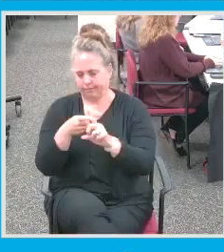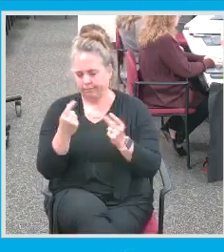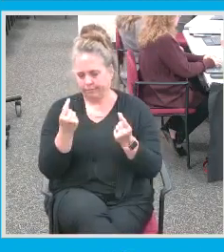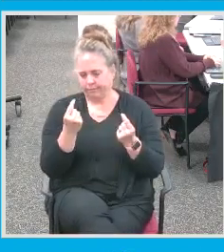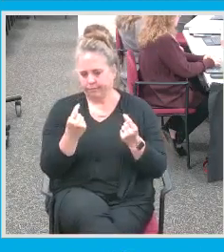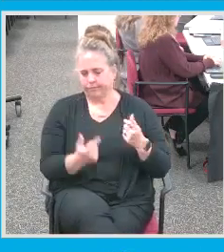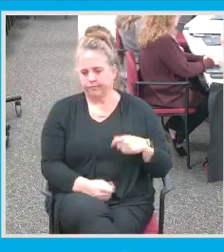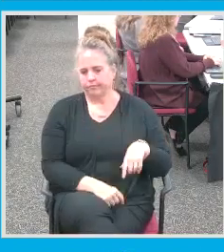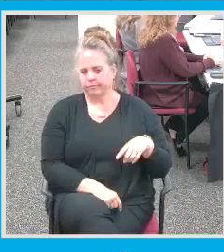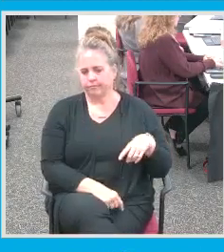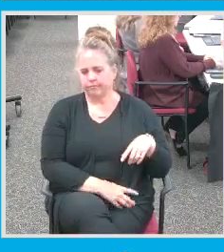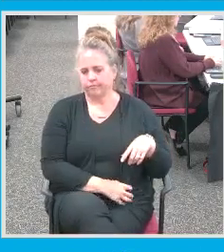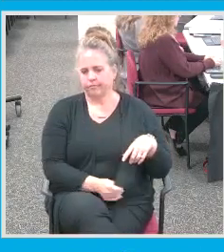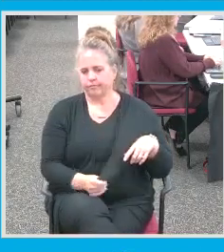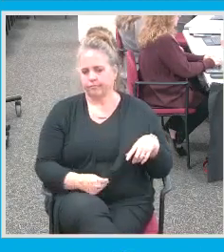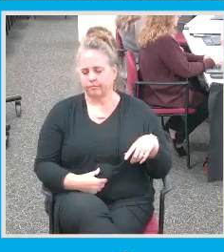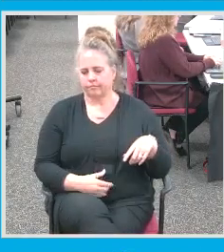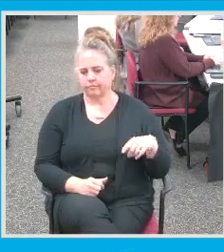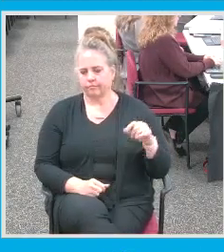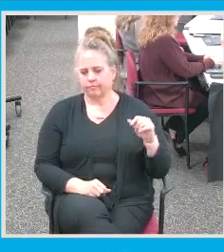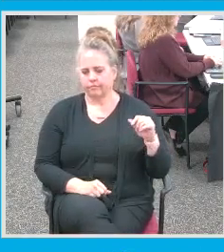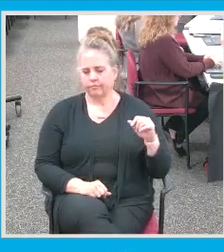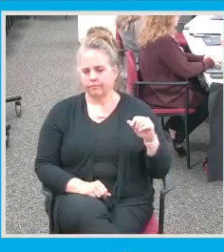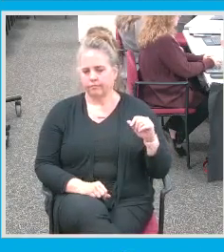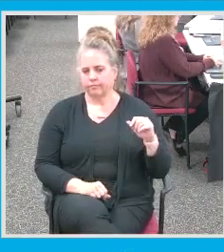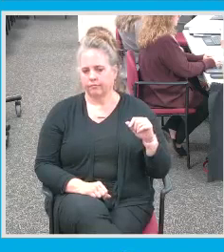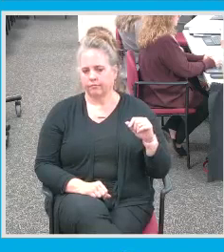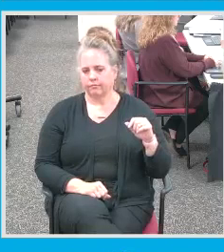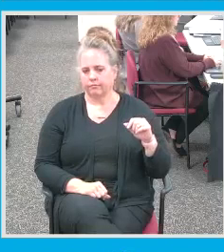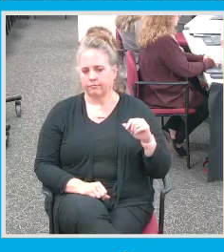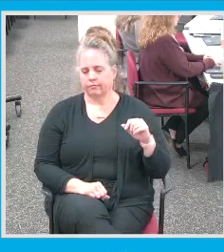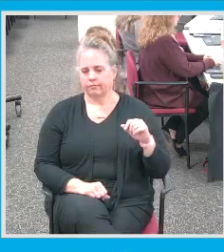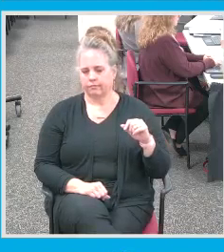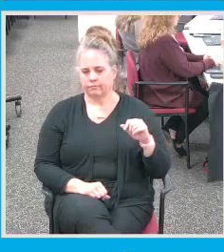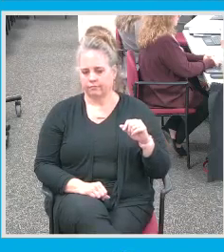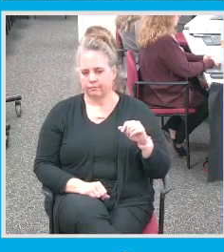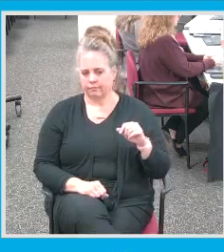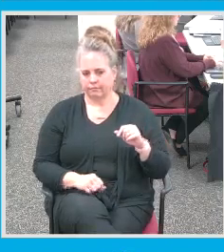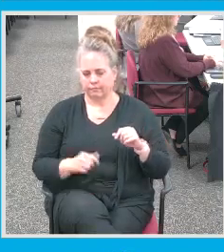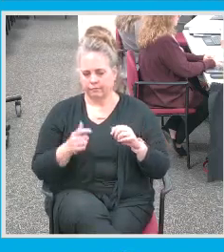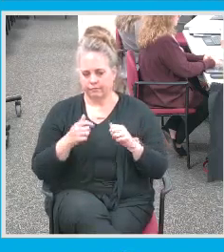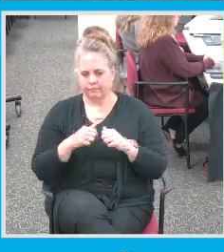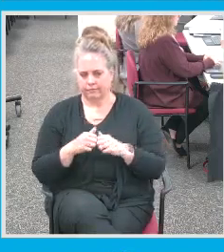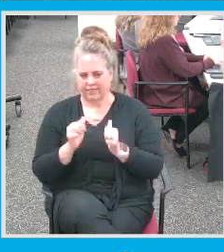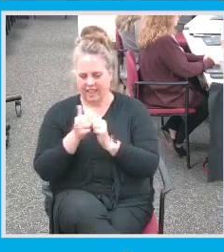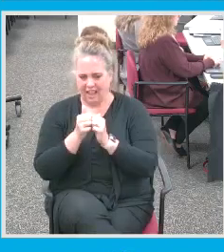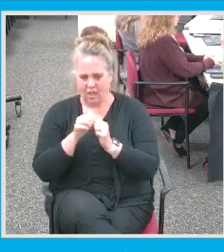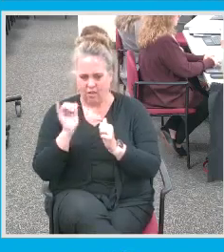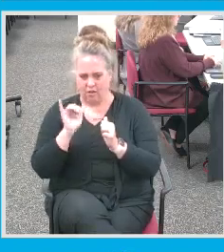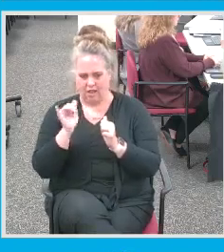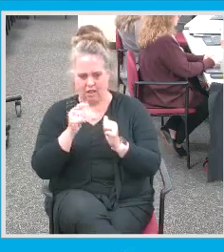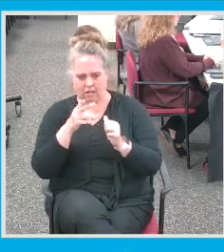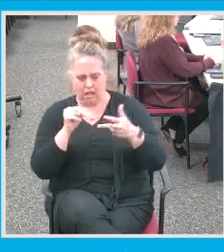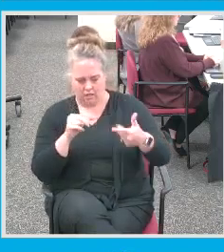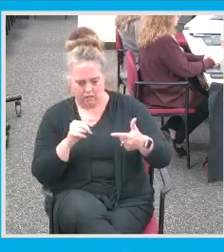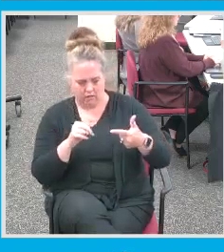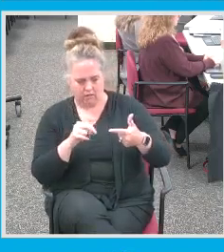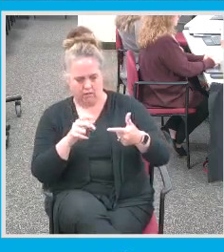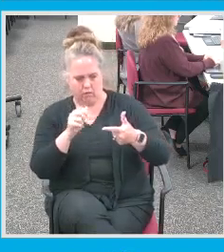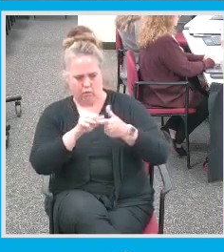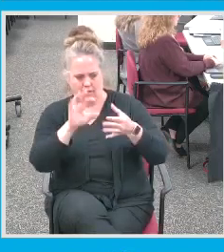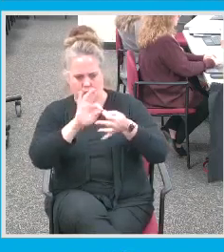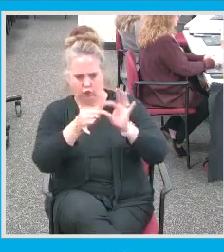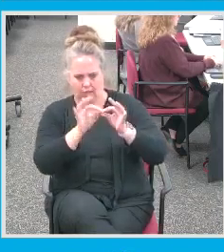Some of the things where you can lay a finger on it and it opens up, maybe. But again, when things